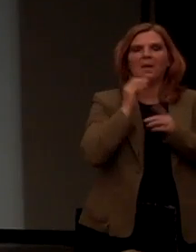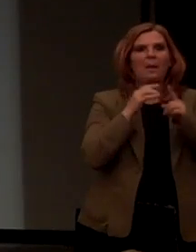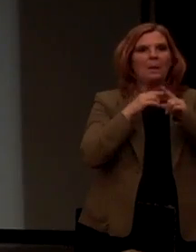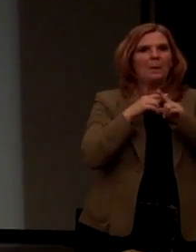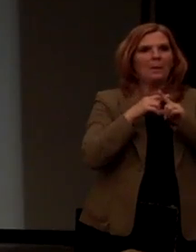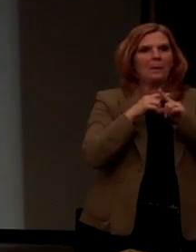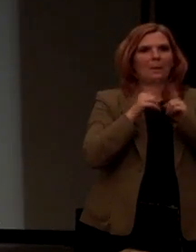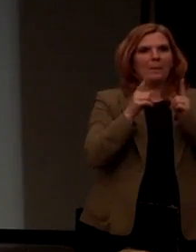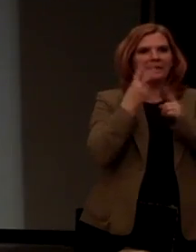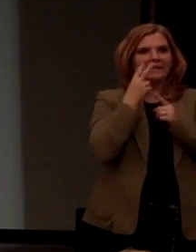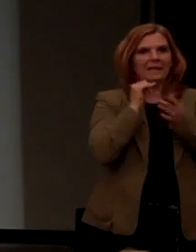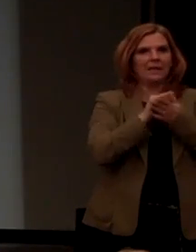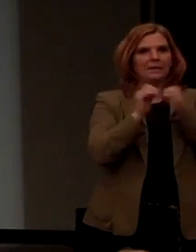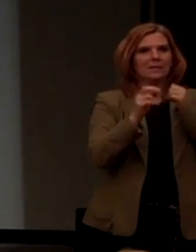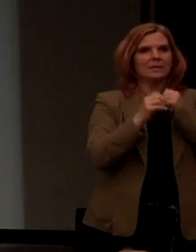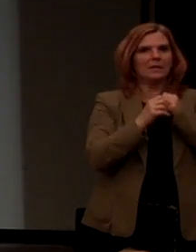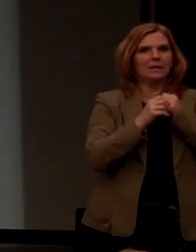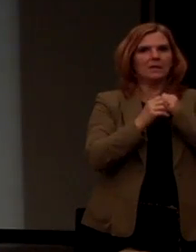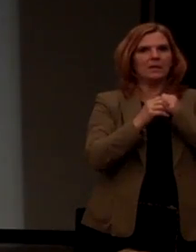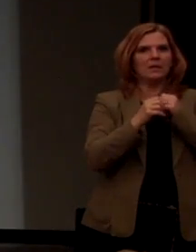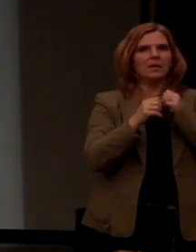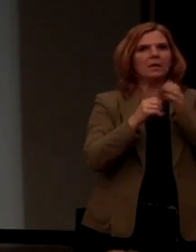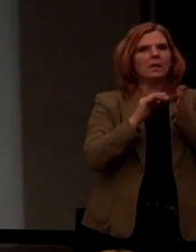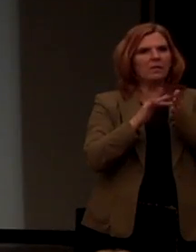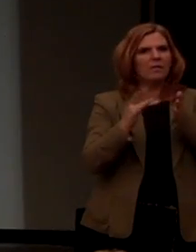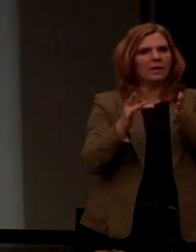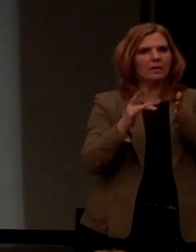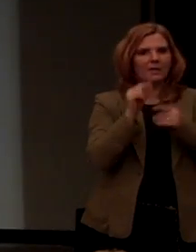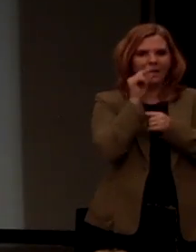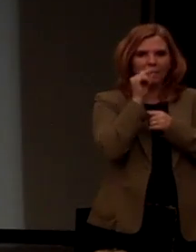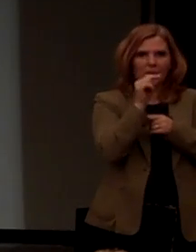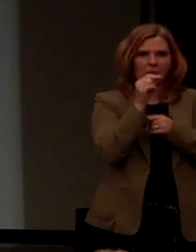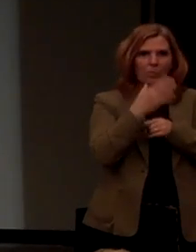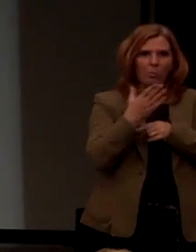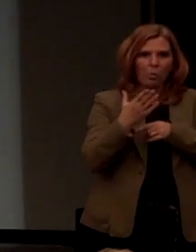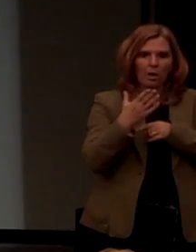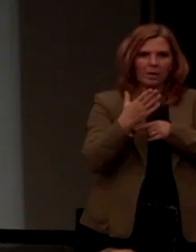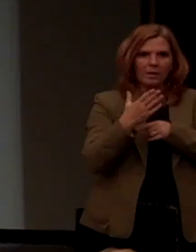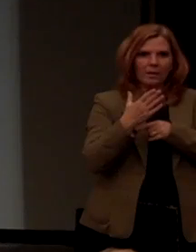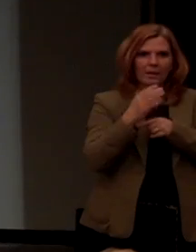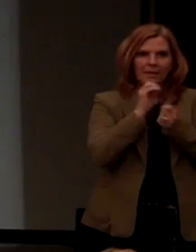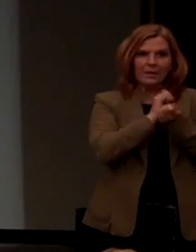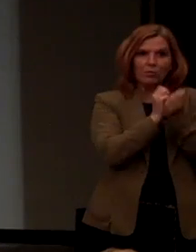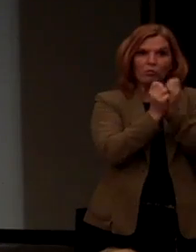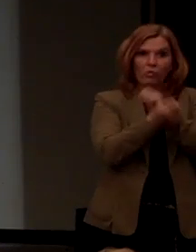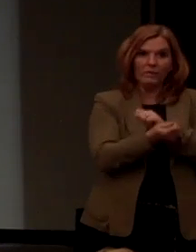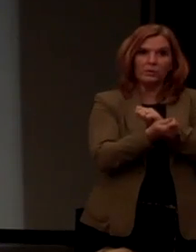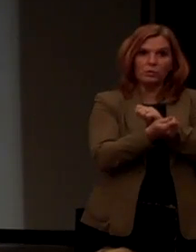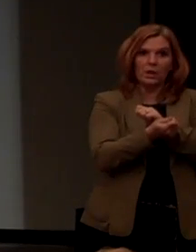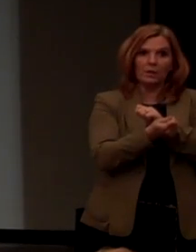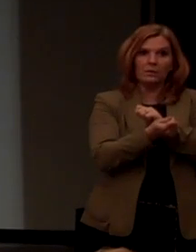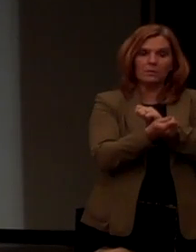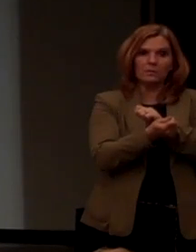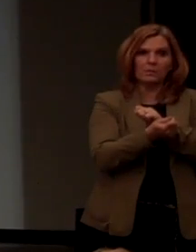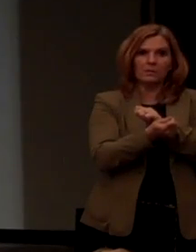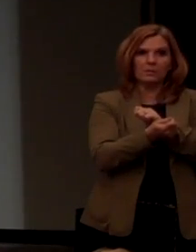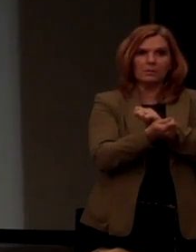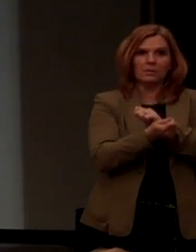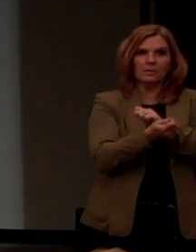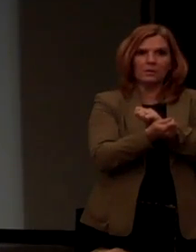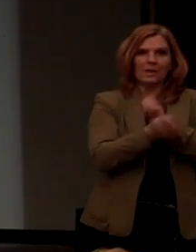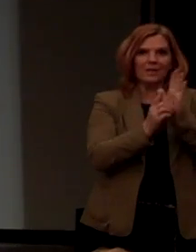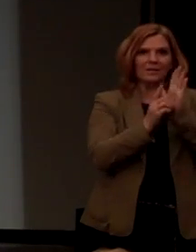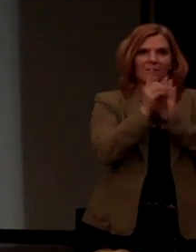But see, that's the advantage. You know, that little product can revolutionize